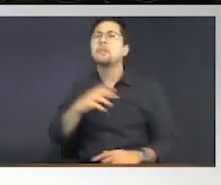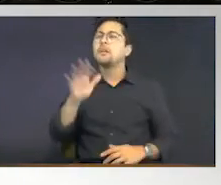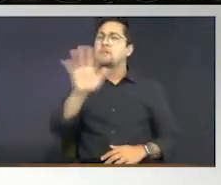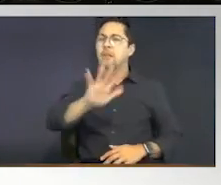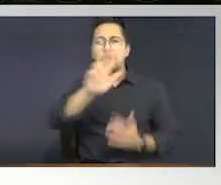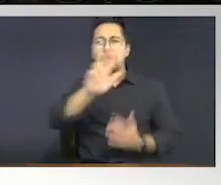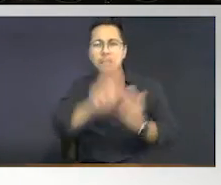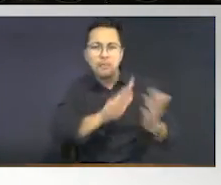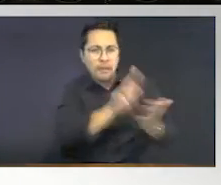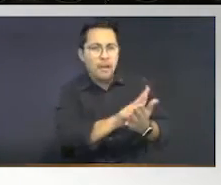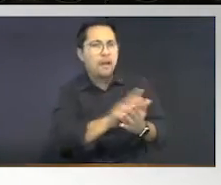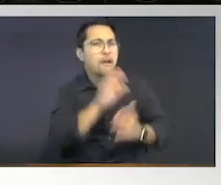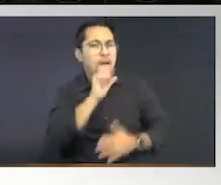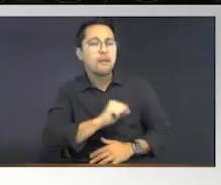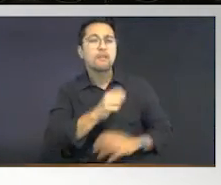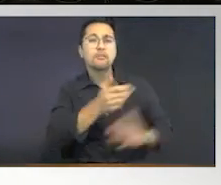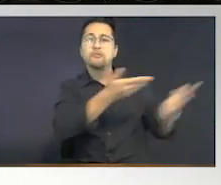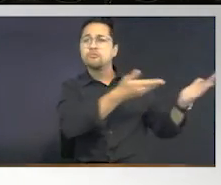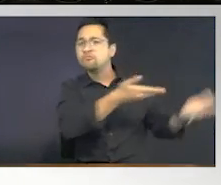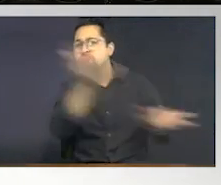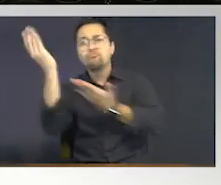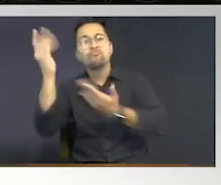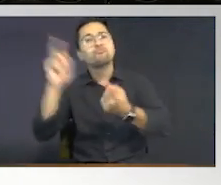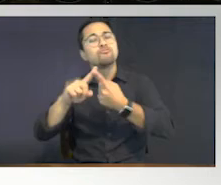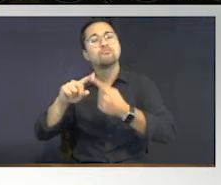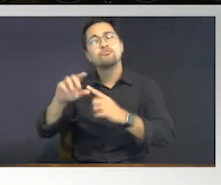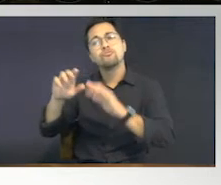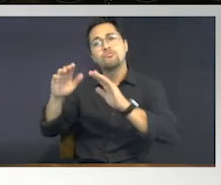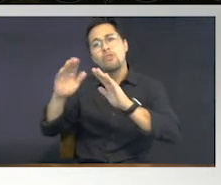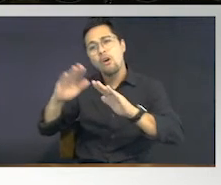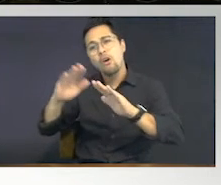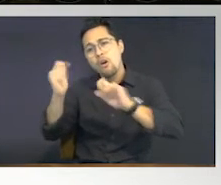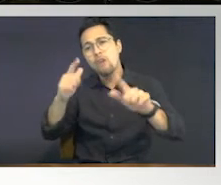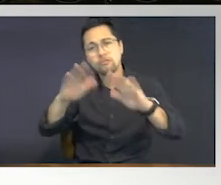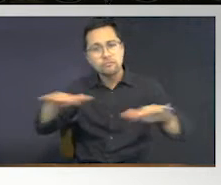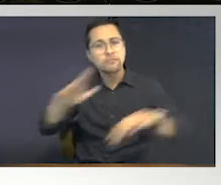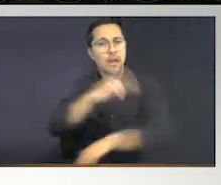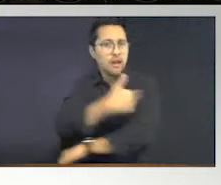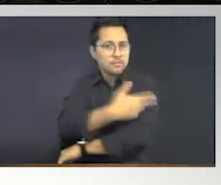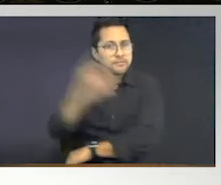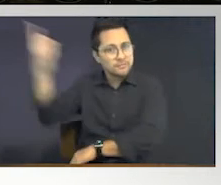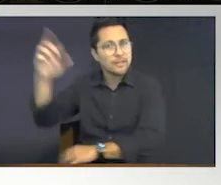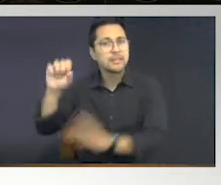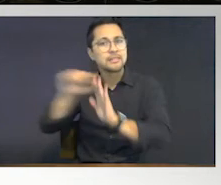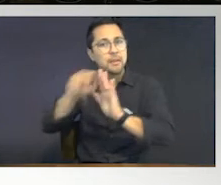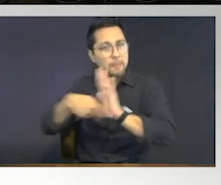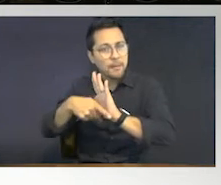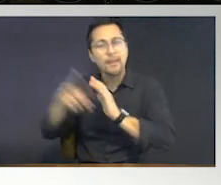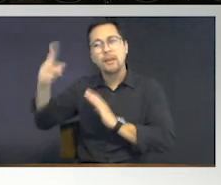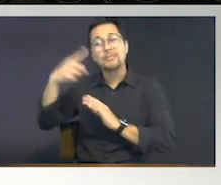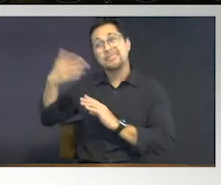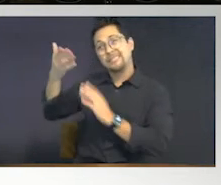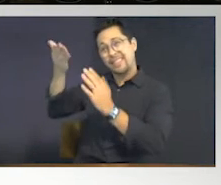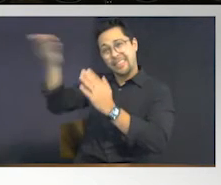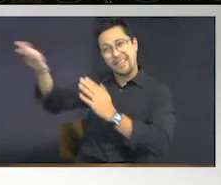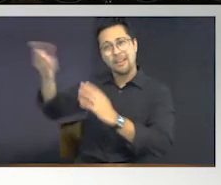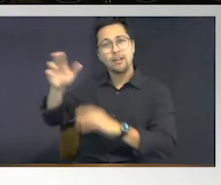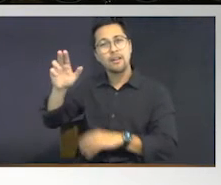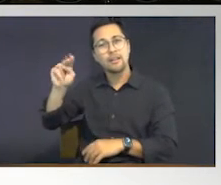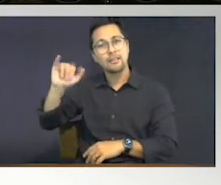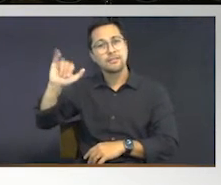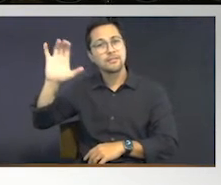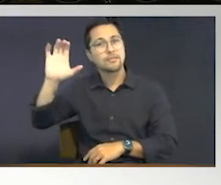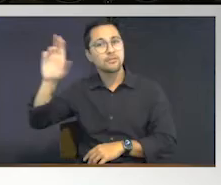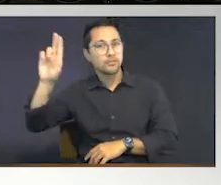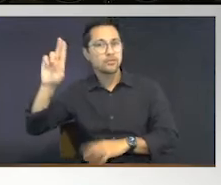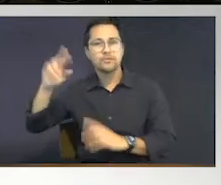was transported to All Children's Hospital in St. Pete. He spent 2 months in the NICU when he was born. And then he was in